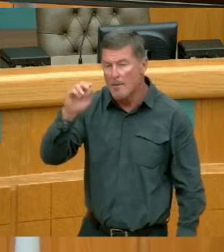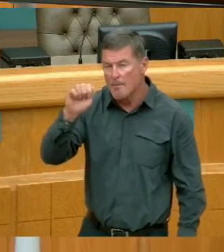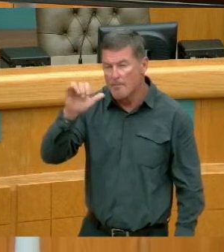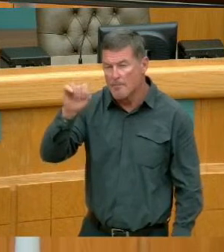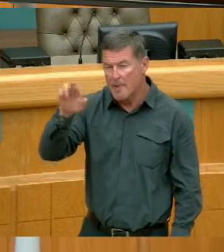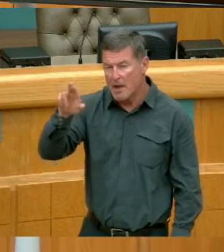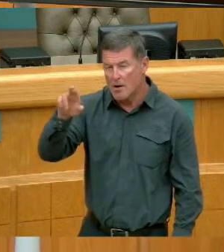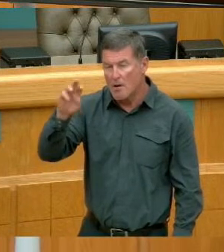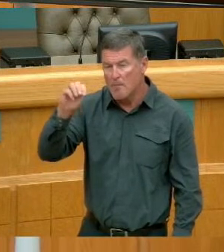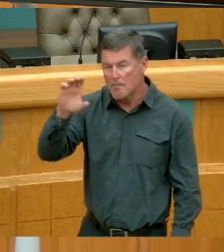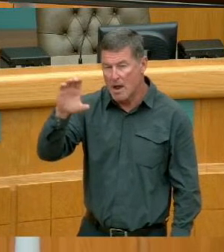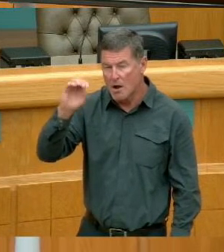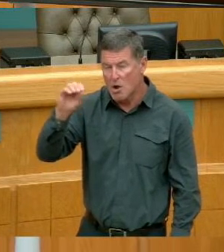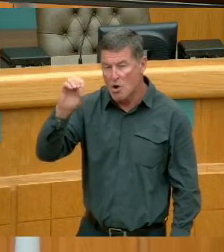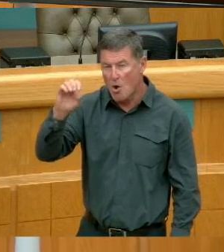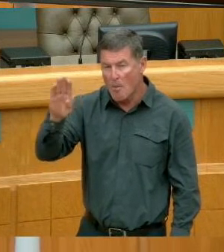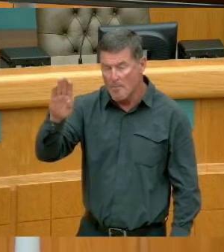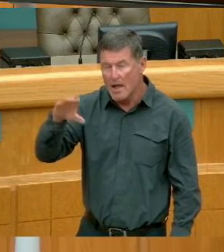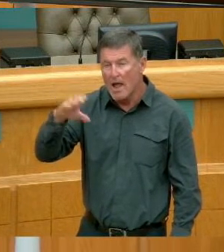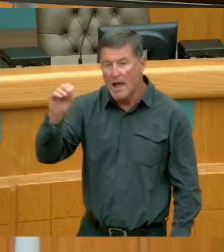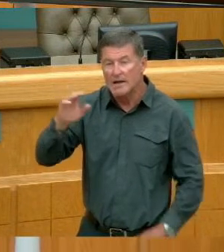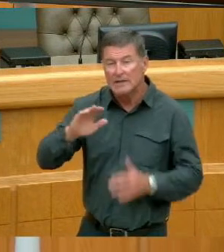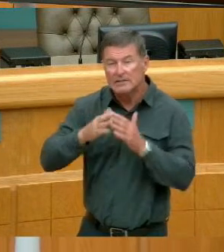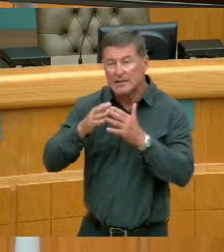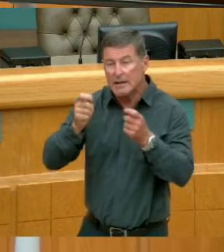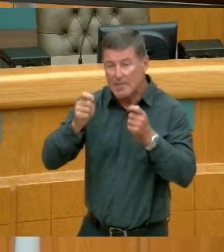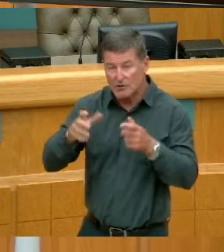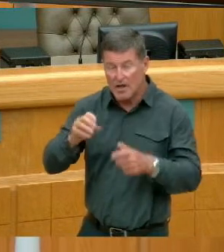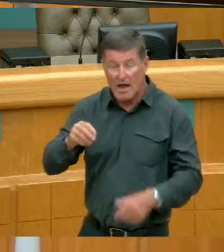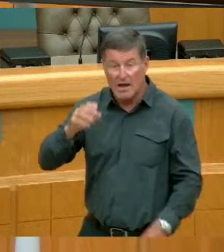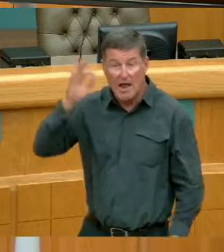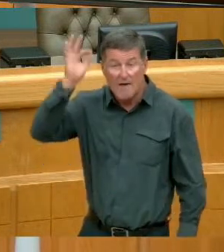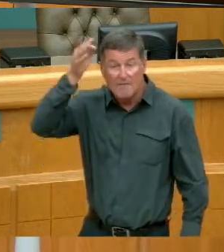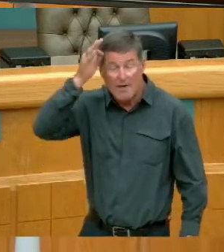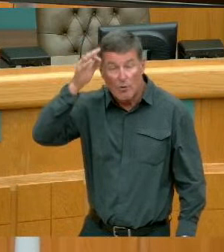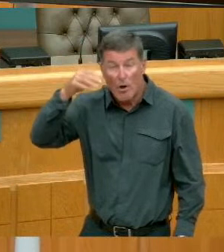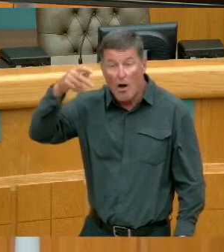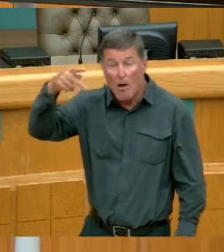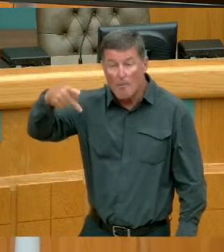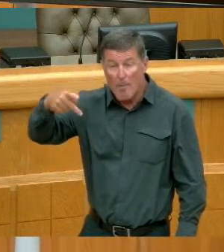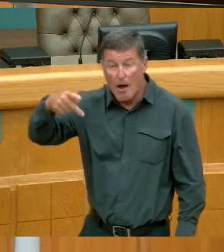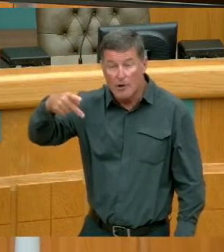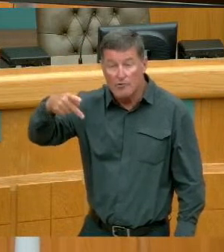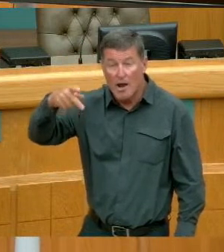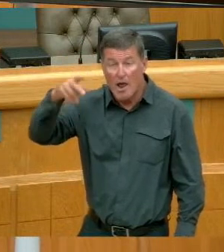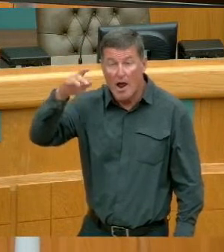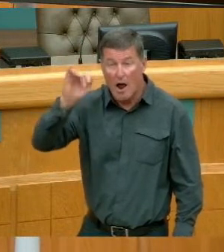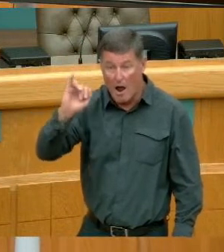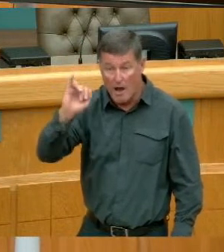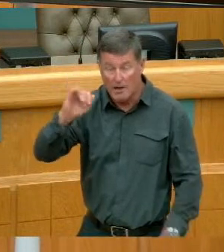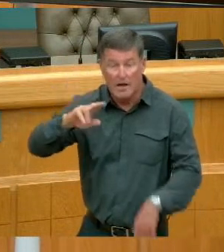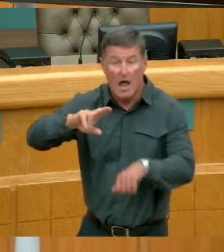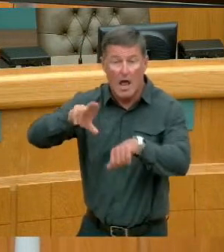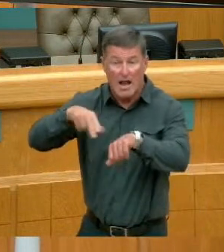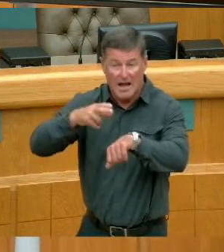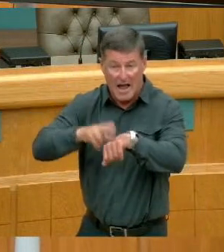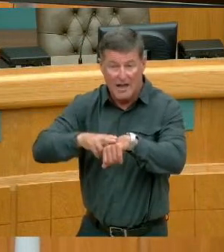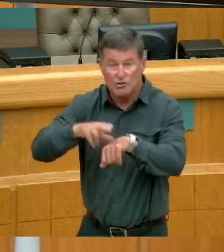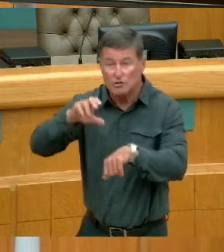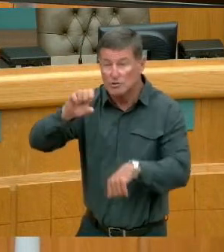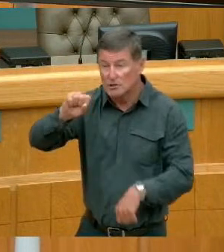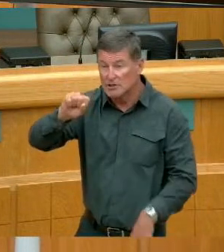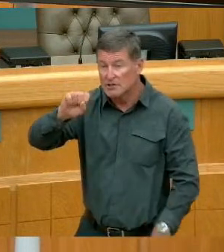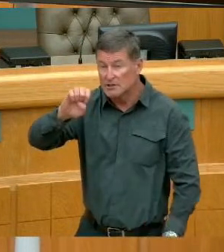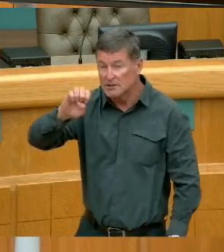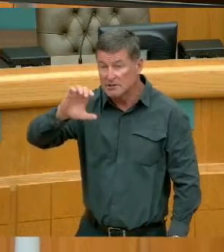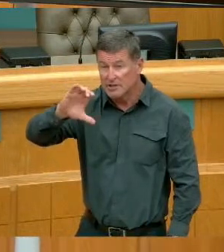Manager Zanoni, with officials from the federal Padre Island National Seashore through our Coastal Parks Department and Director